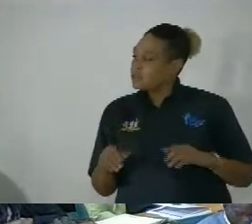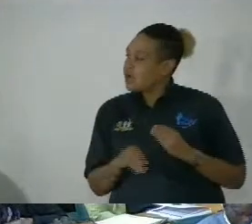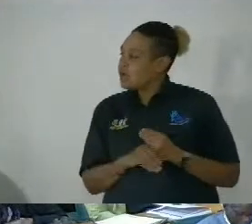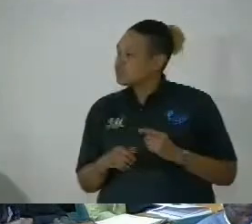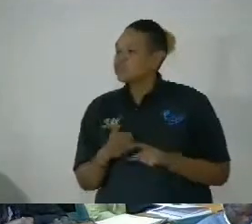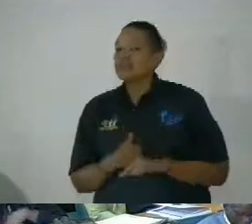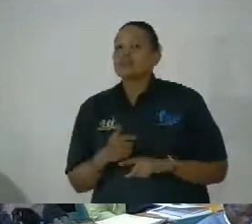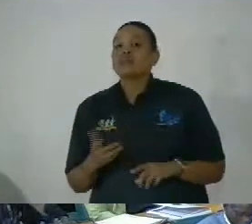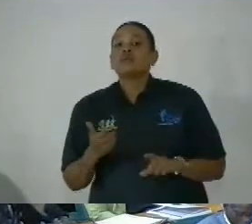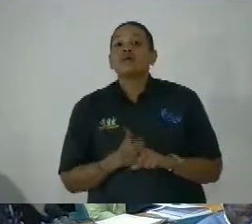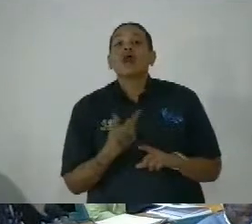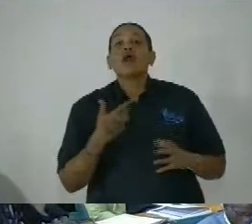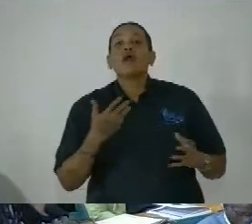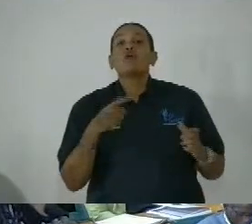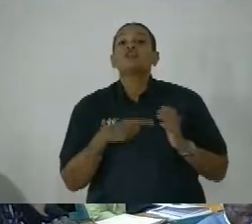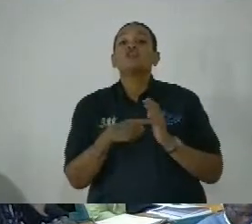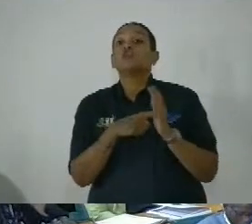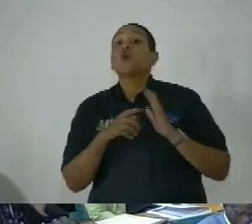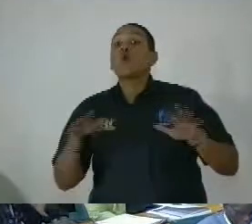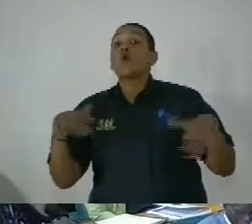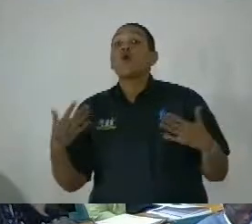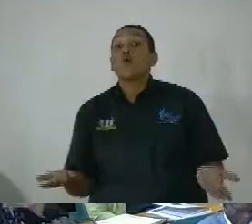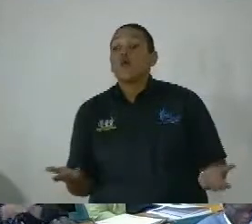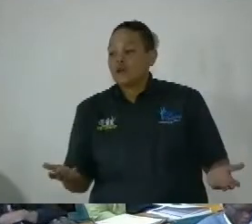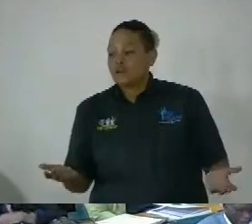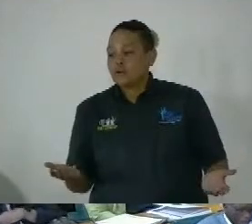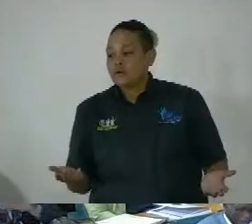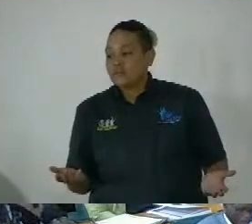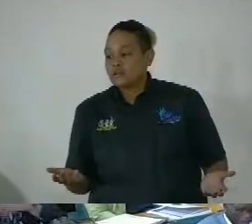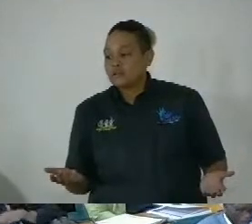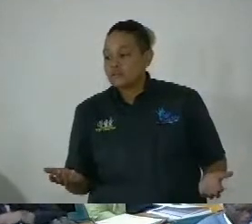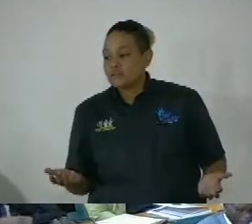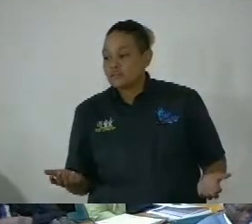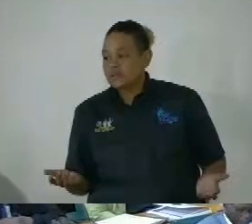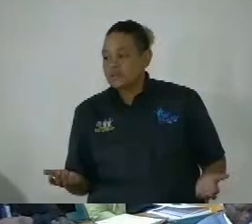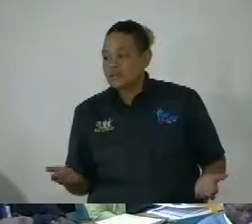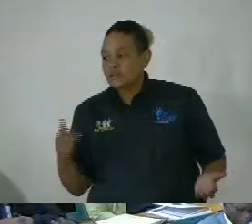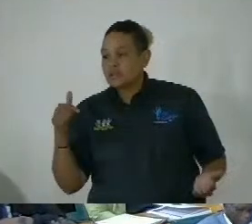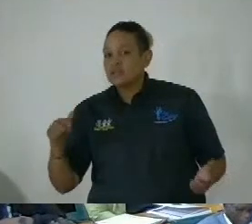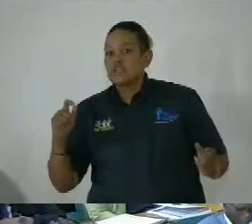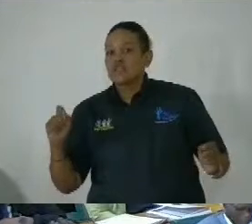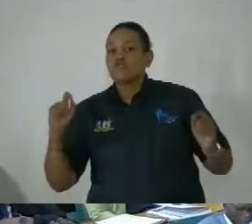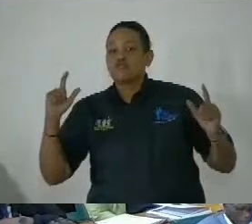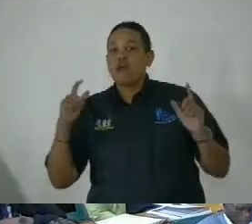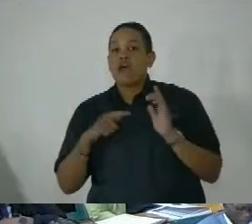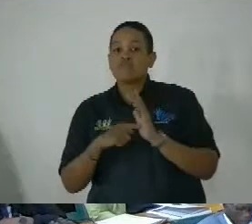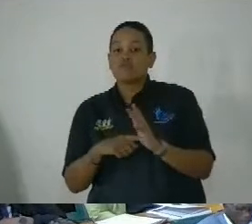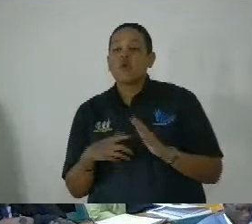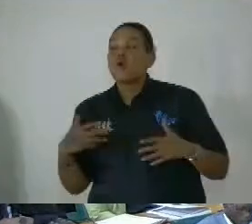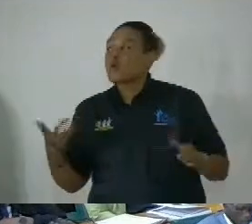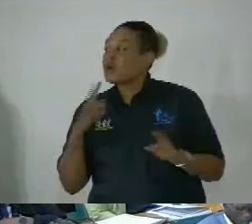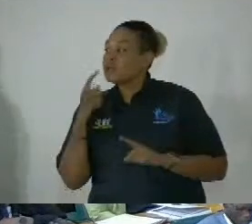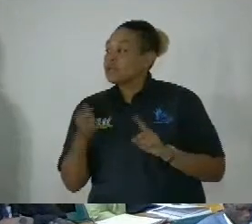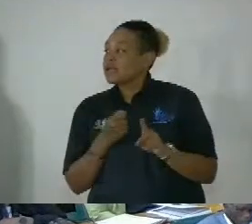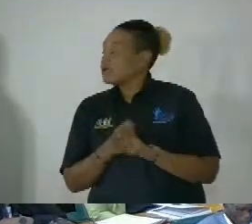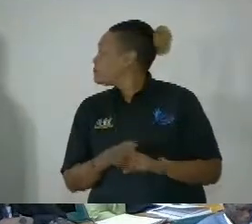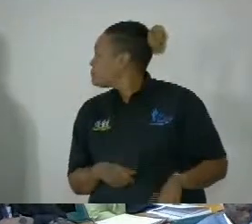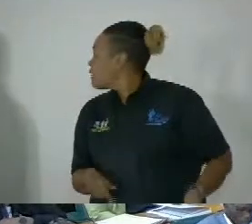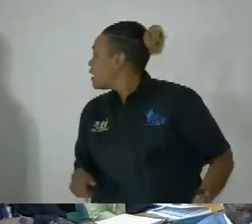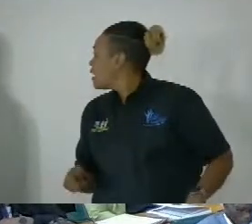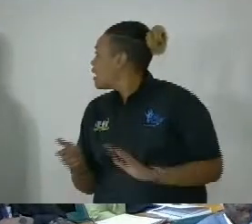was necessary. But what I want to show is that, oh, that's going again. This graph shows that for the impact of the